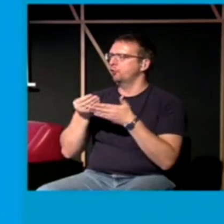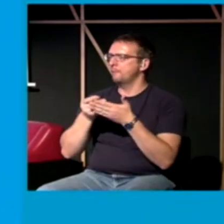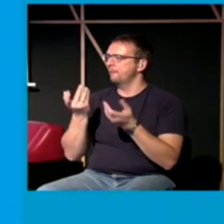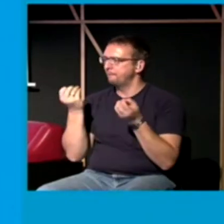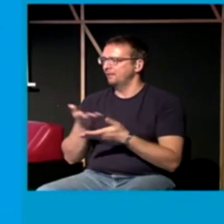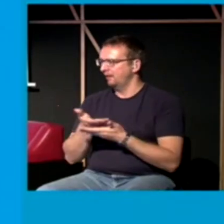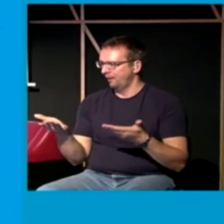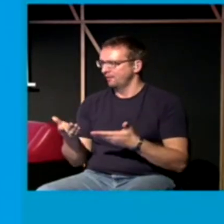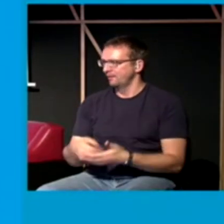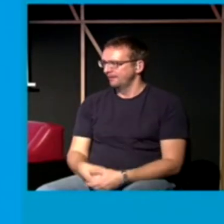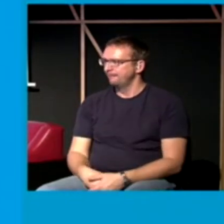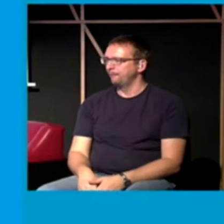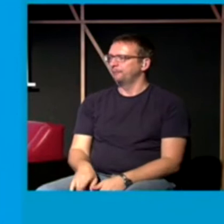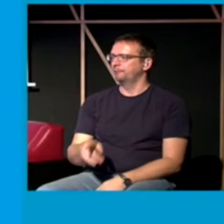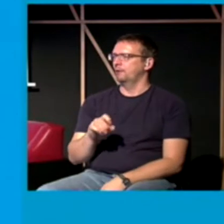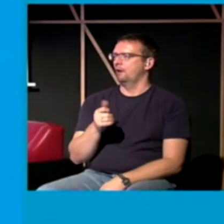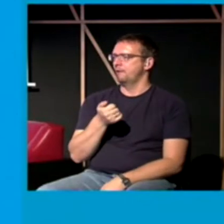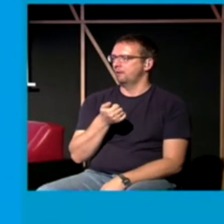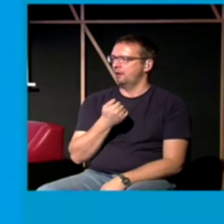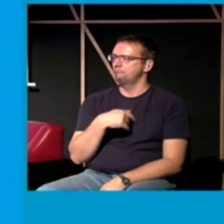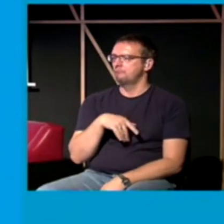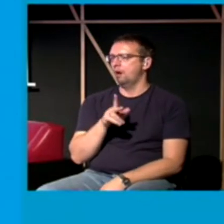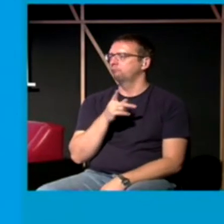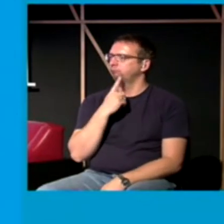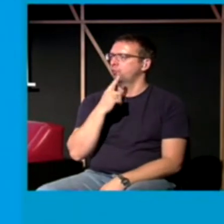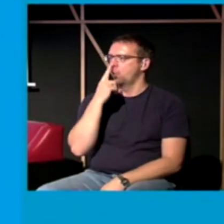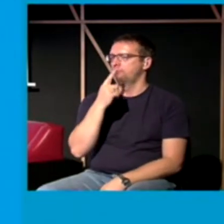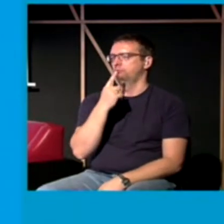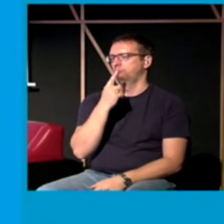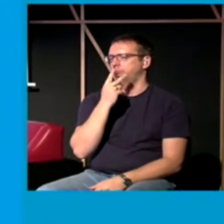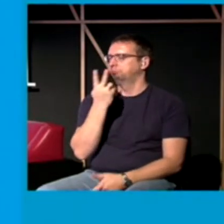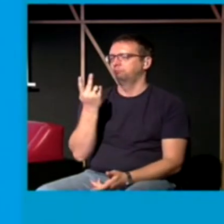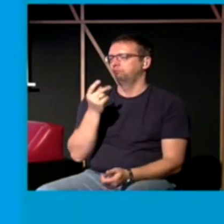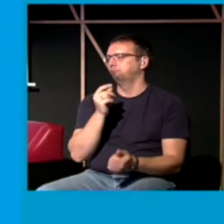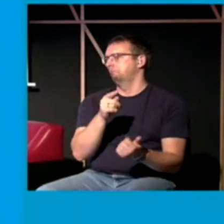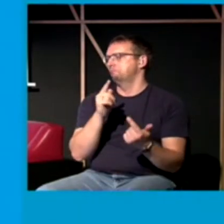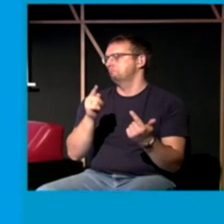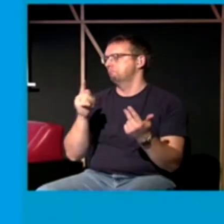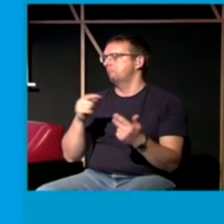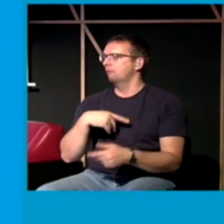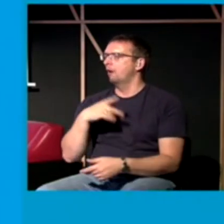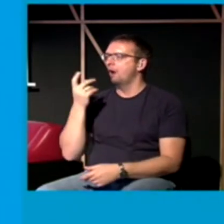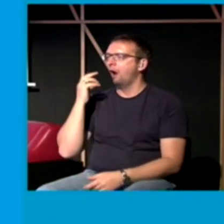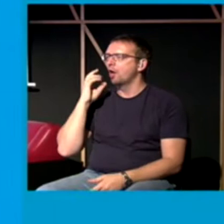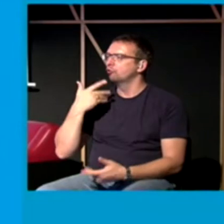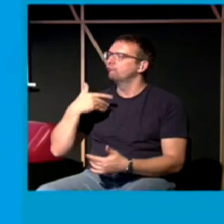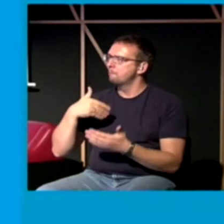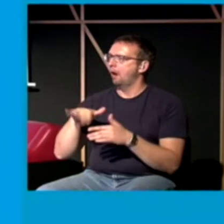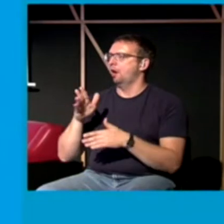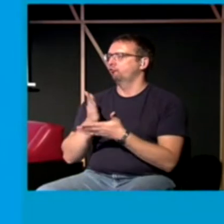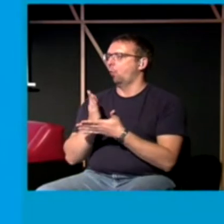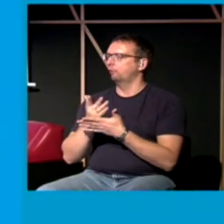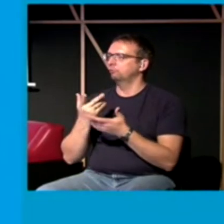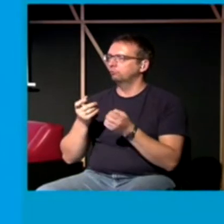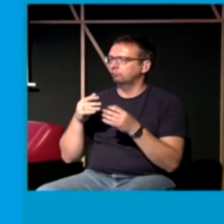In fact, it's 5 against 3. If they go for it, they can score here. Go. If they go for it. Gidon-1. Right corner of the